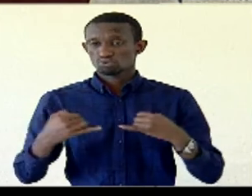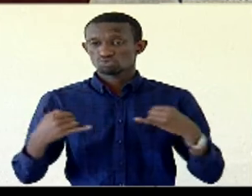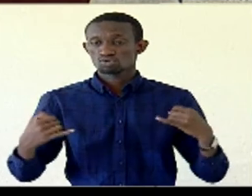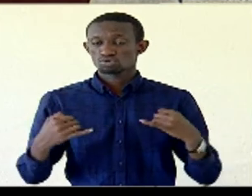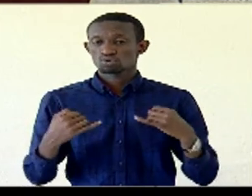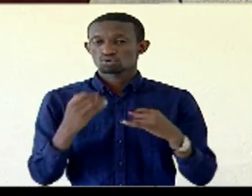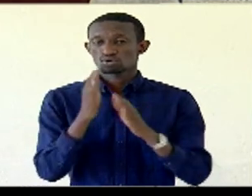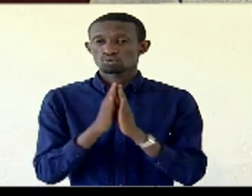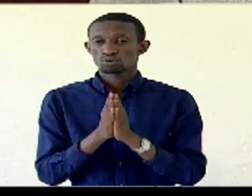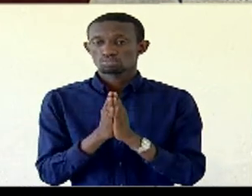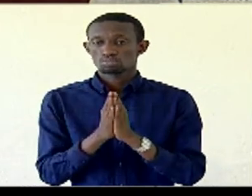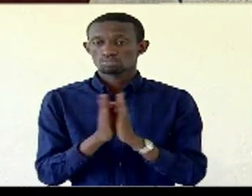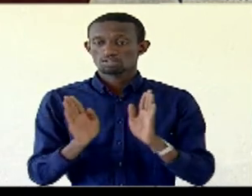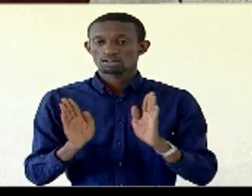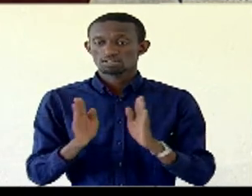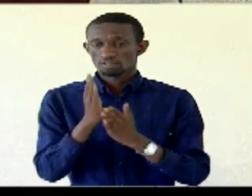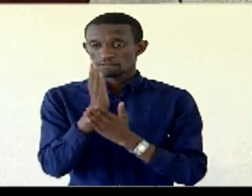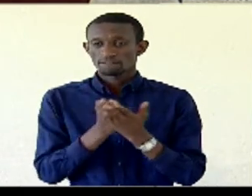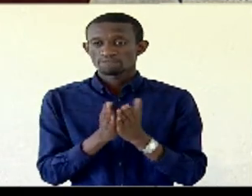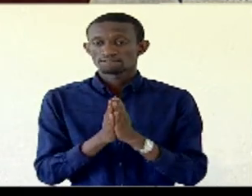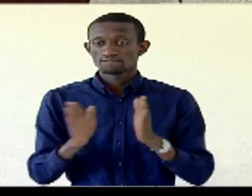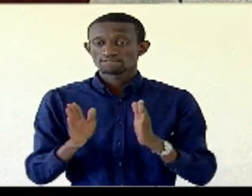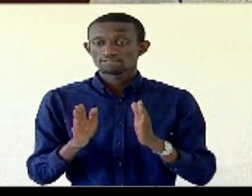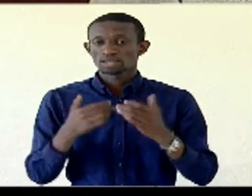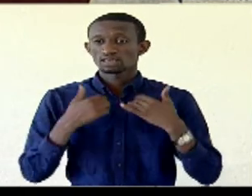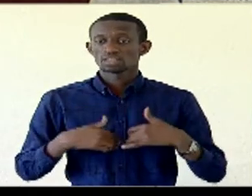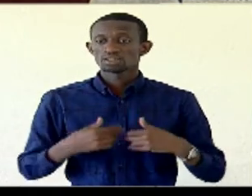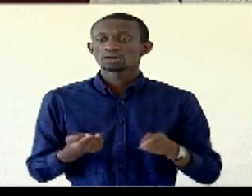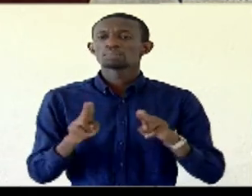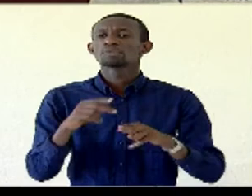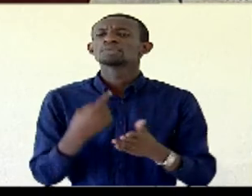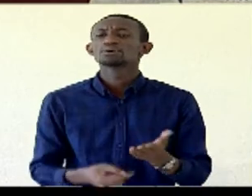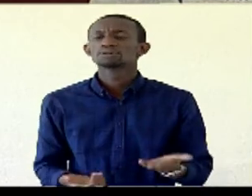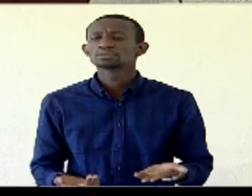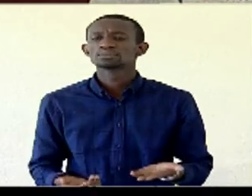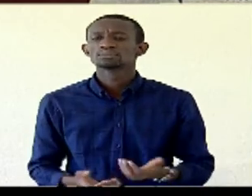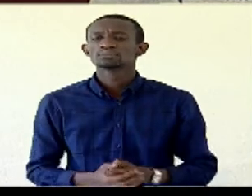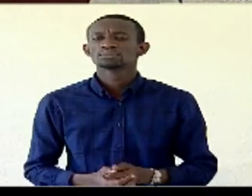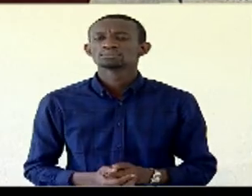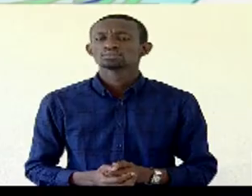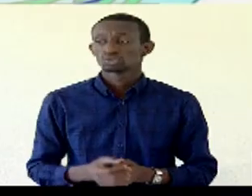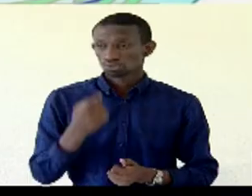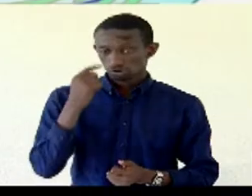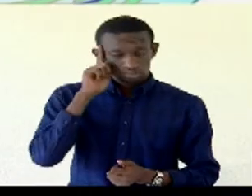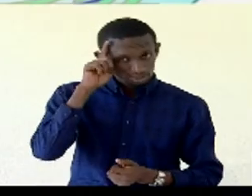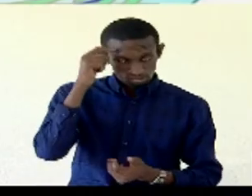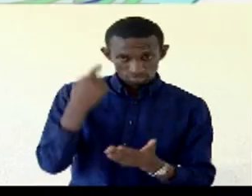would happen? Can we, based on what we have here on the image,